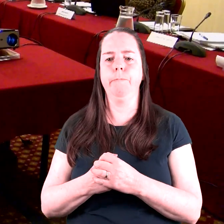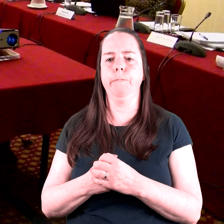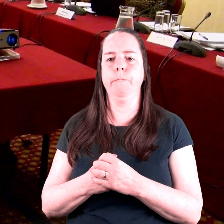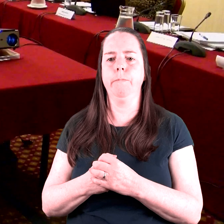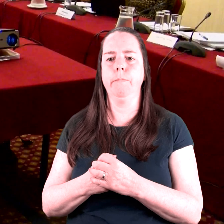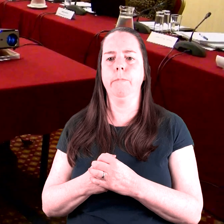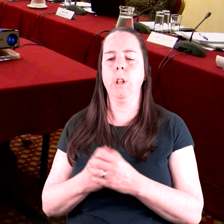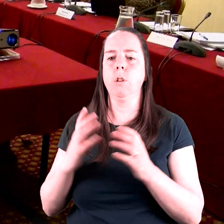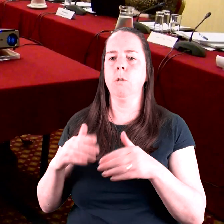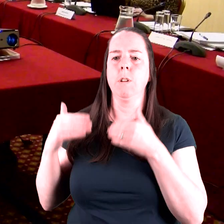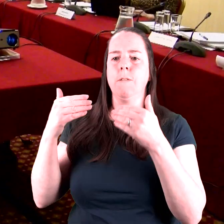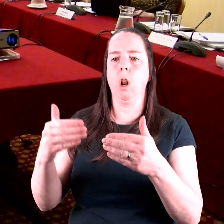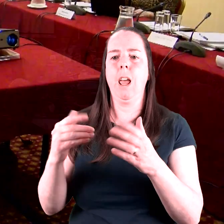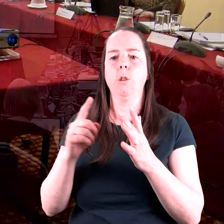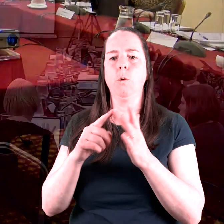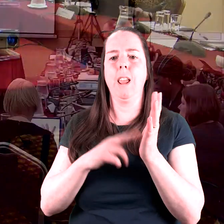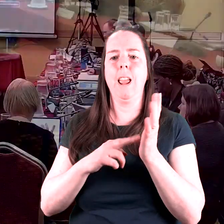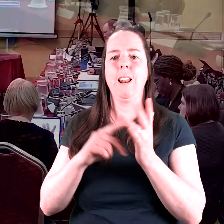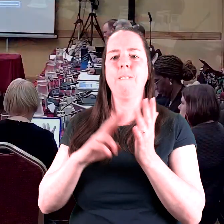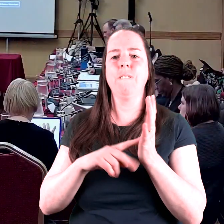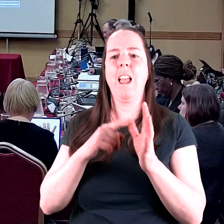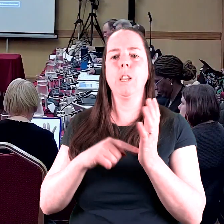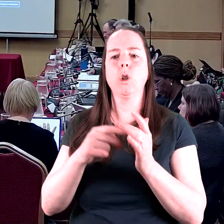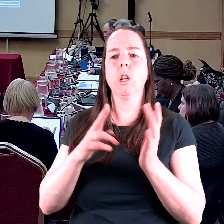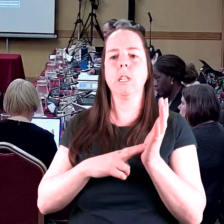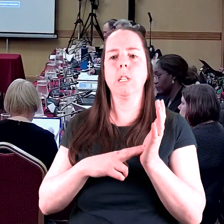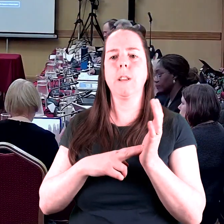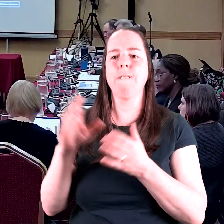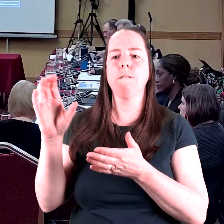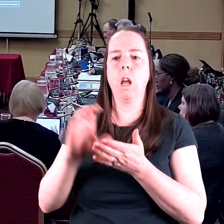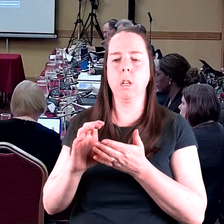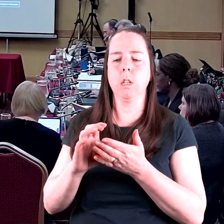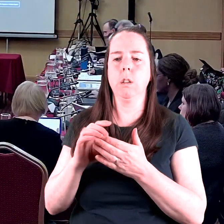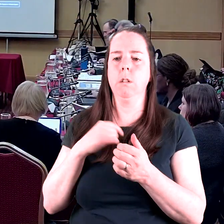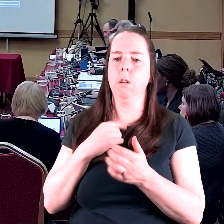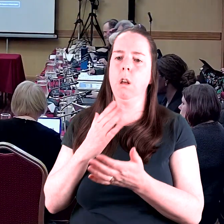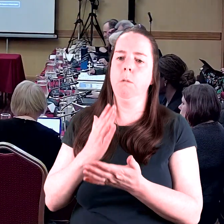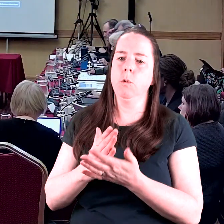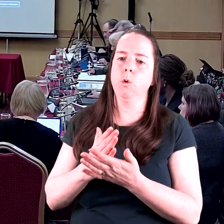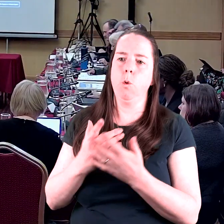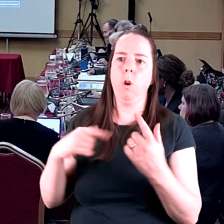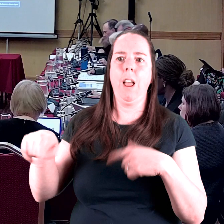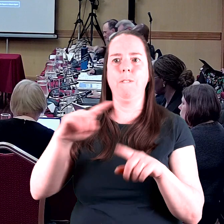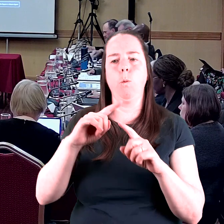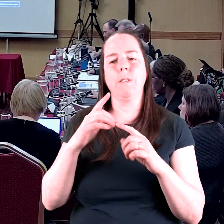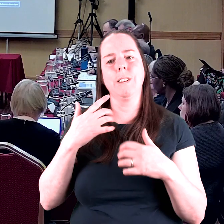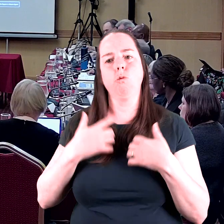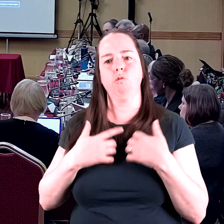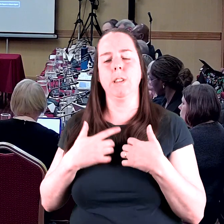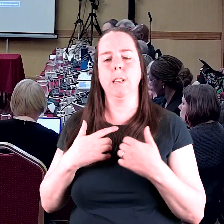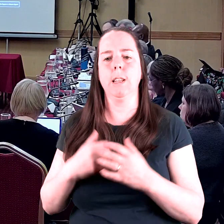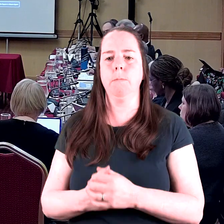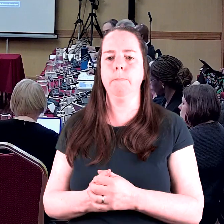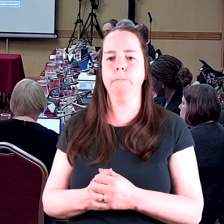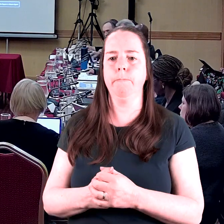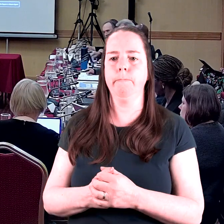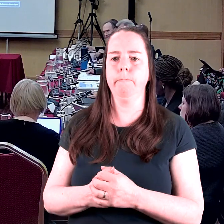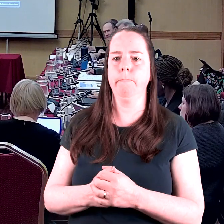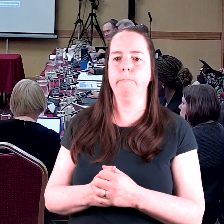that. Right, just moving us on now to the Innovations Fund, which I'm sure everyone's interested in.